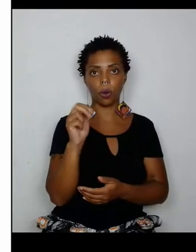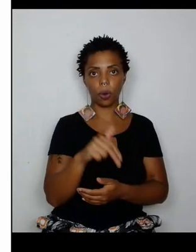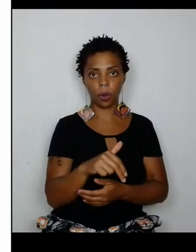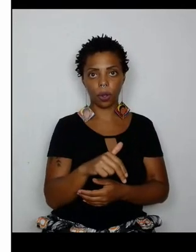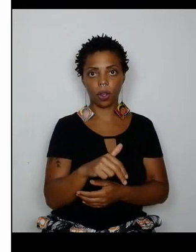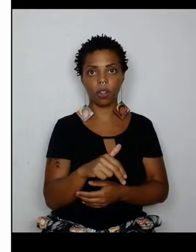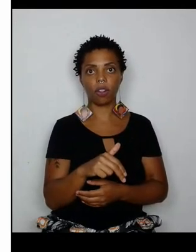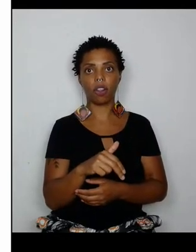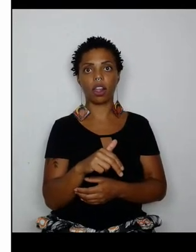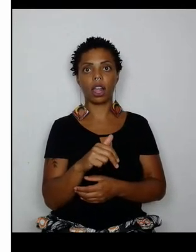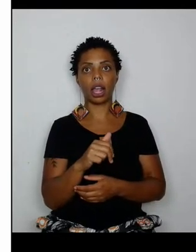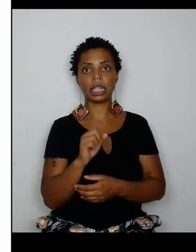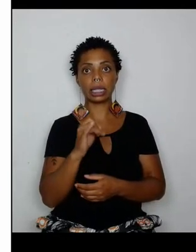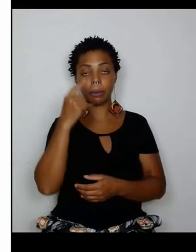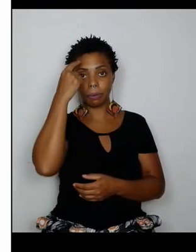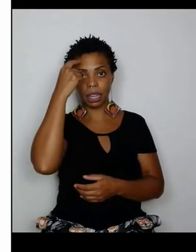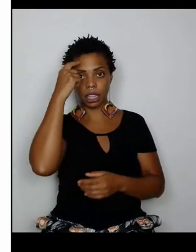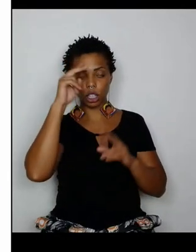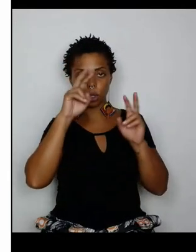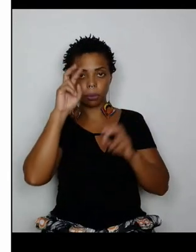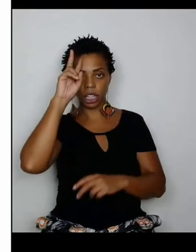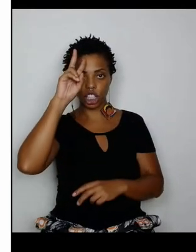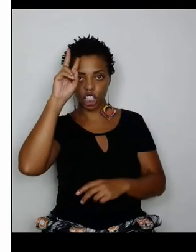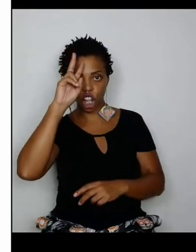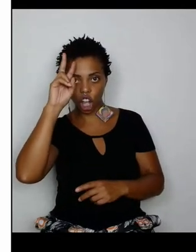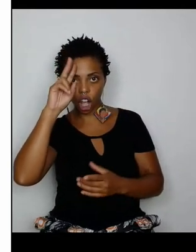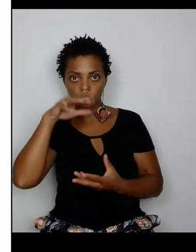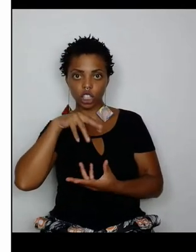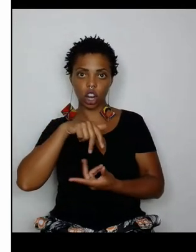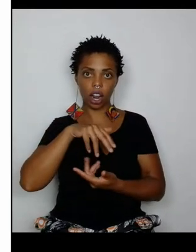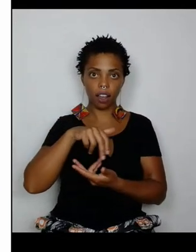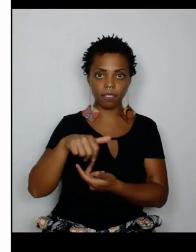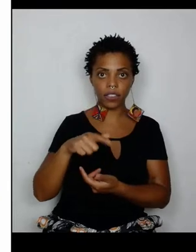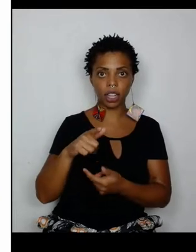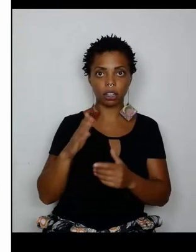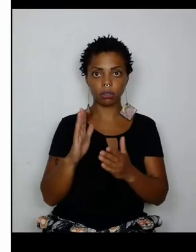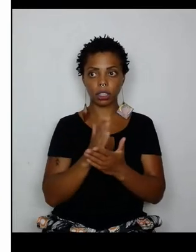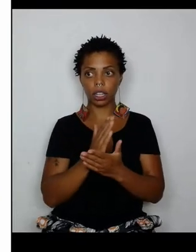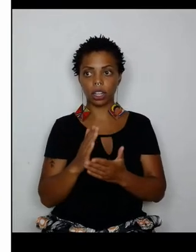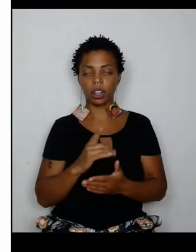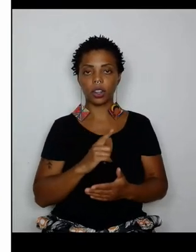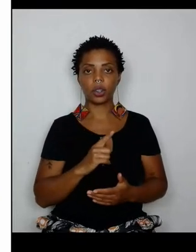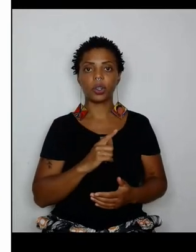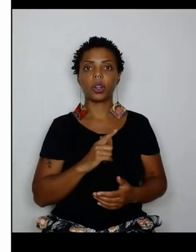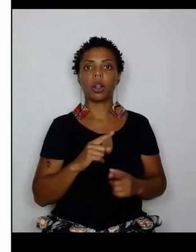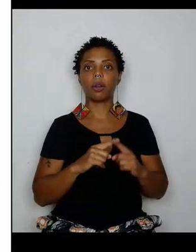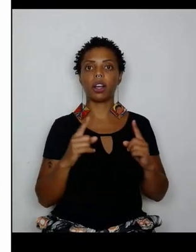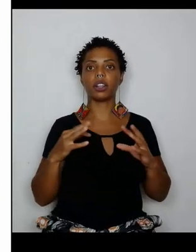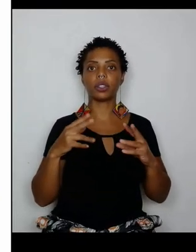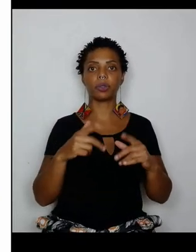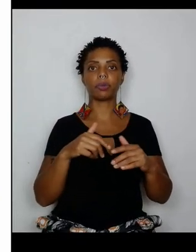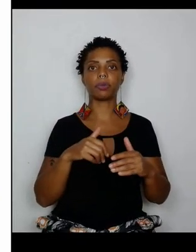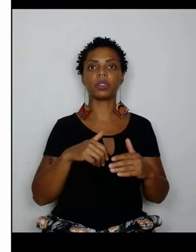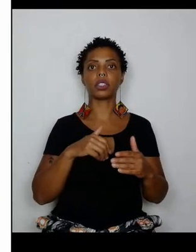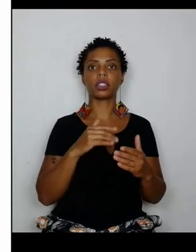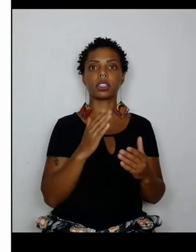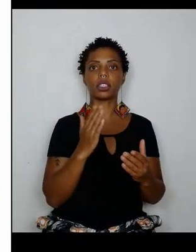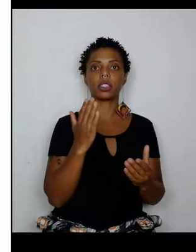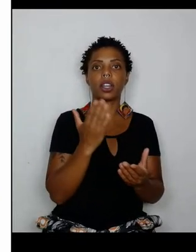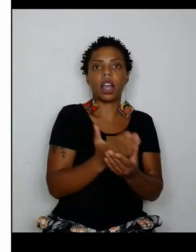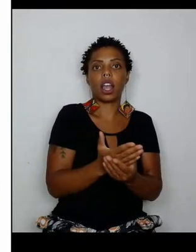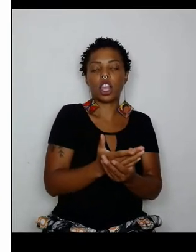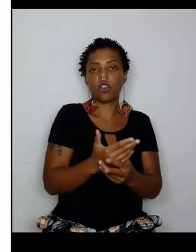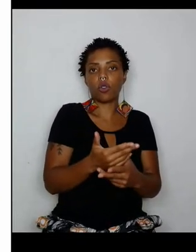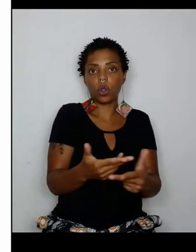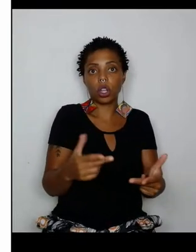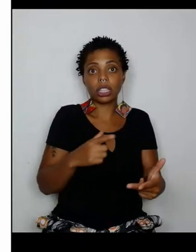presents by examining all the archives available to us written oral and photographic and perhaps discovering some